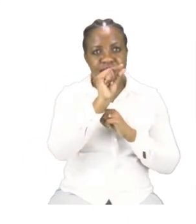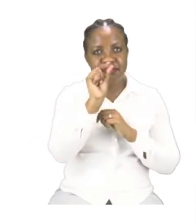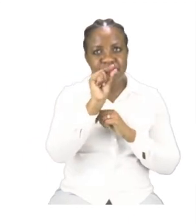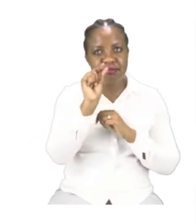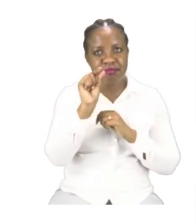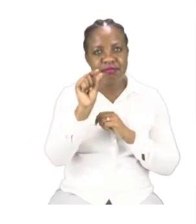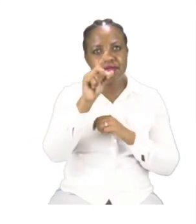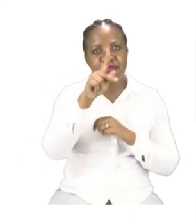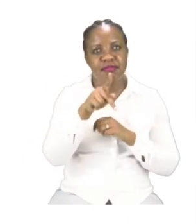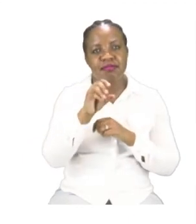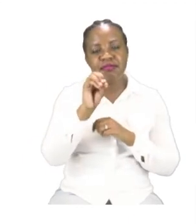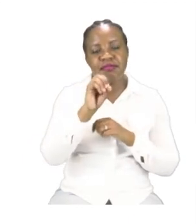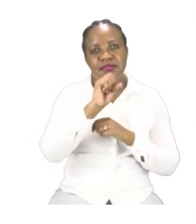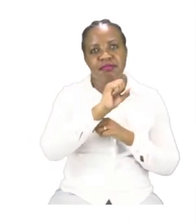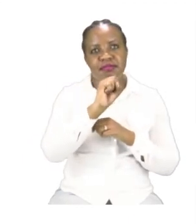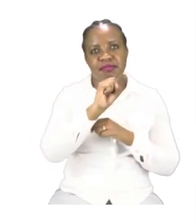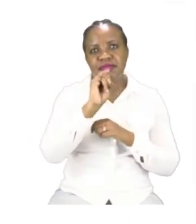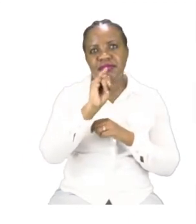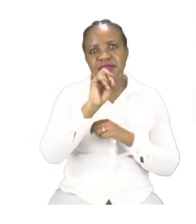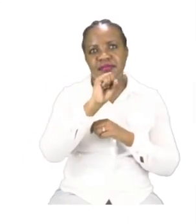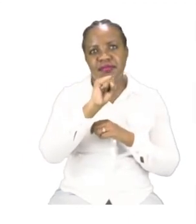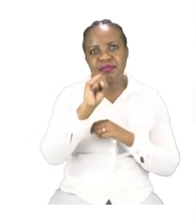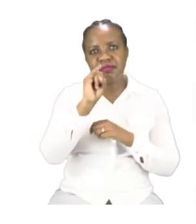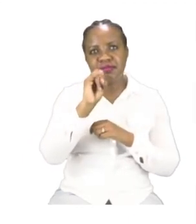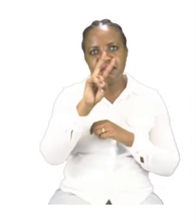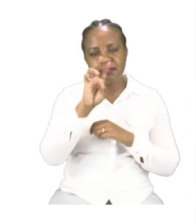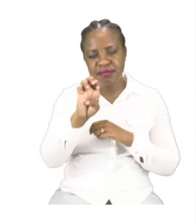sentences. Let's do number 5 together.